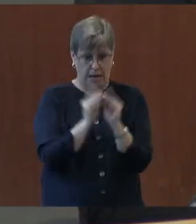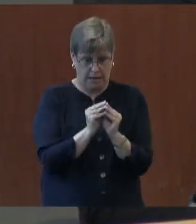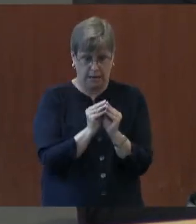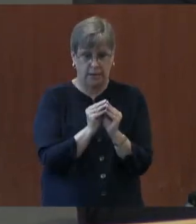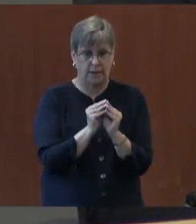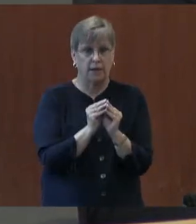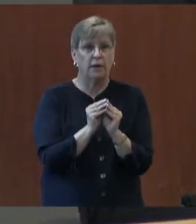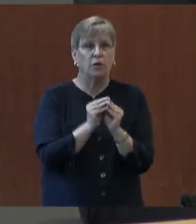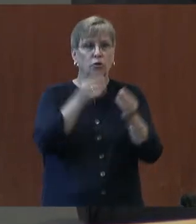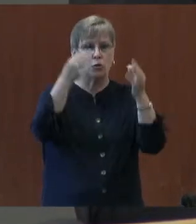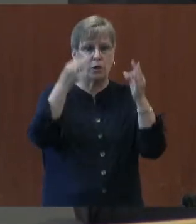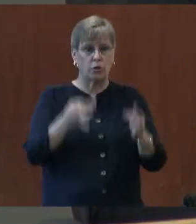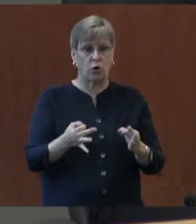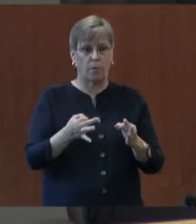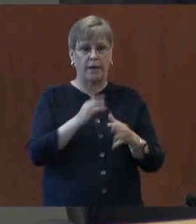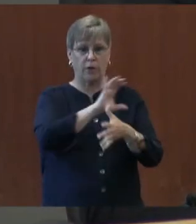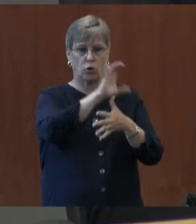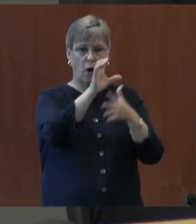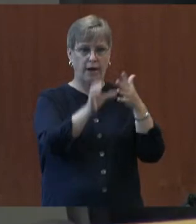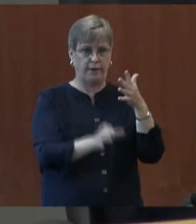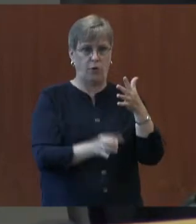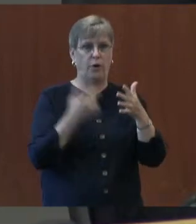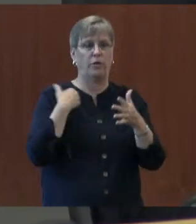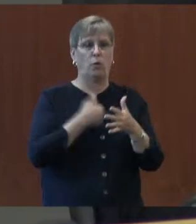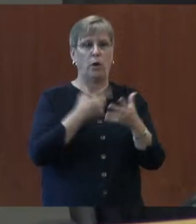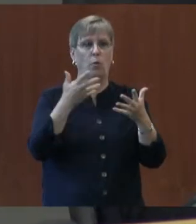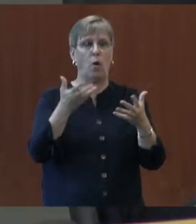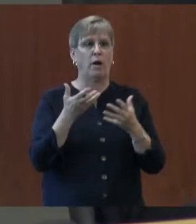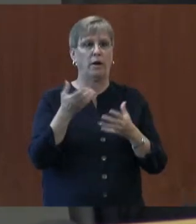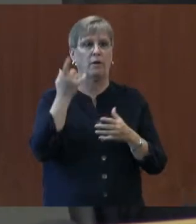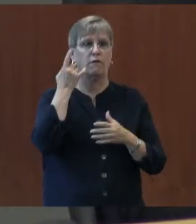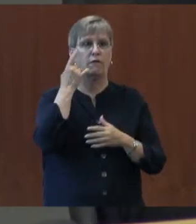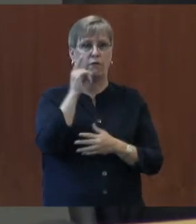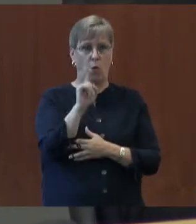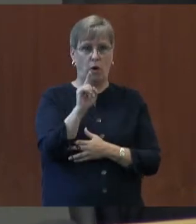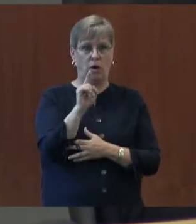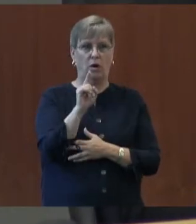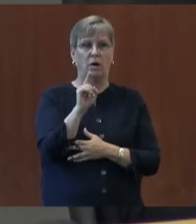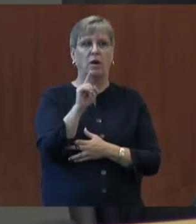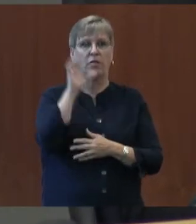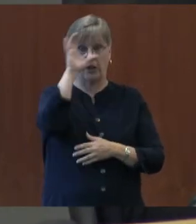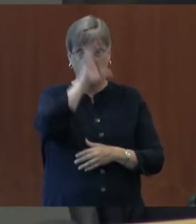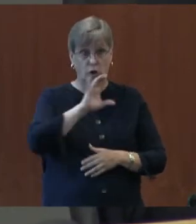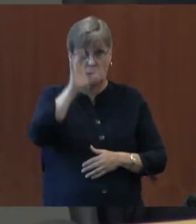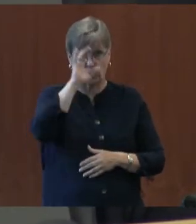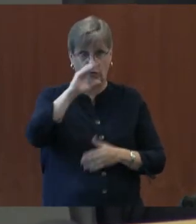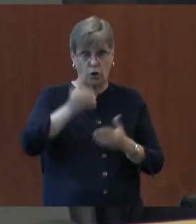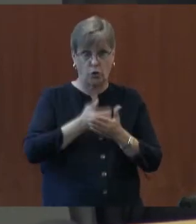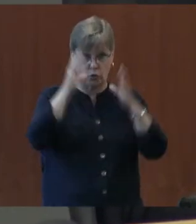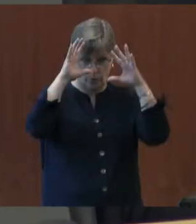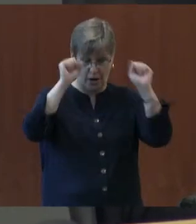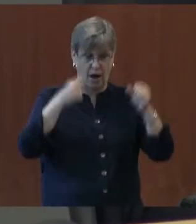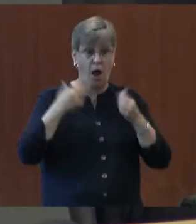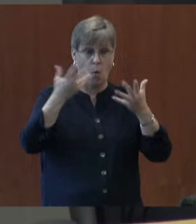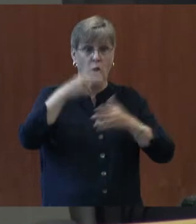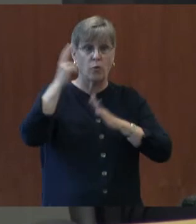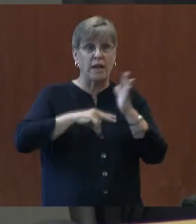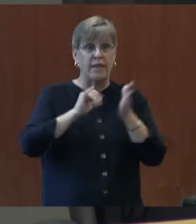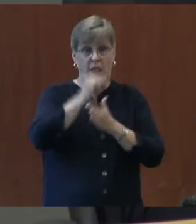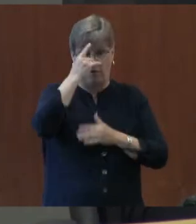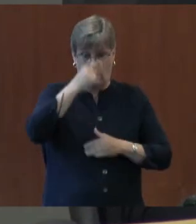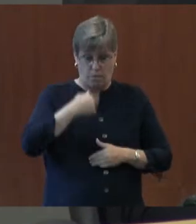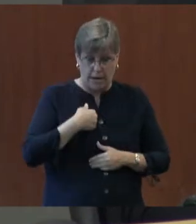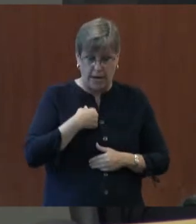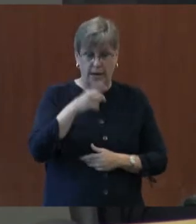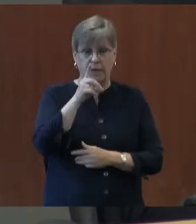to determine the criteria that we wanted for the search. And I'd like to read that, because for me,